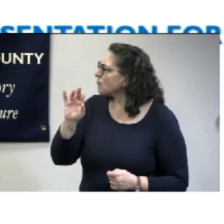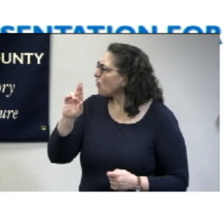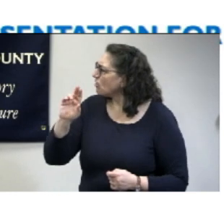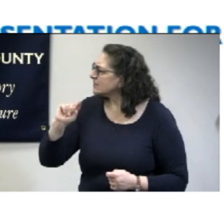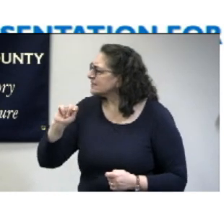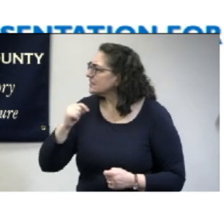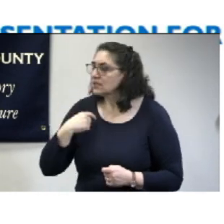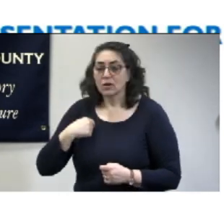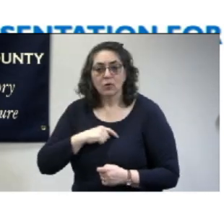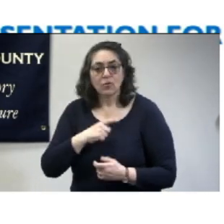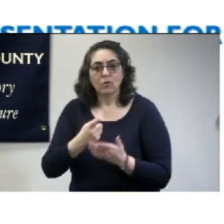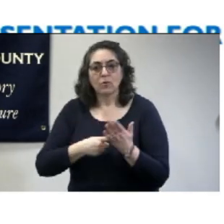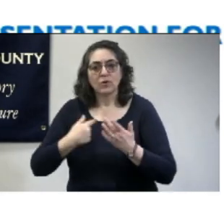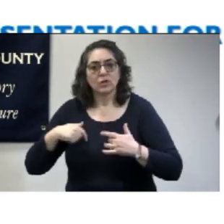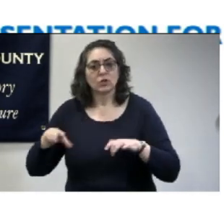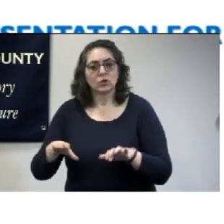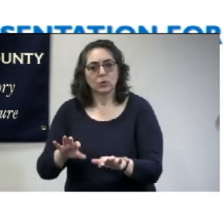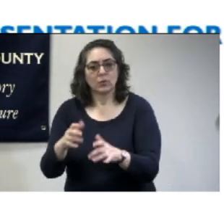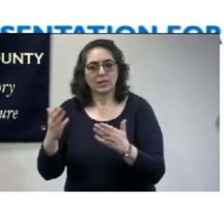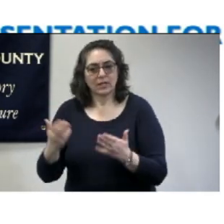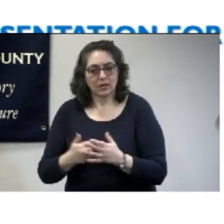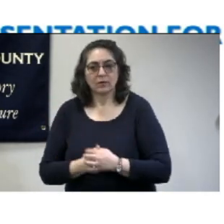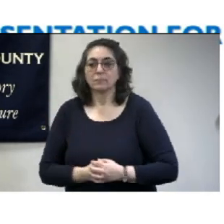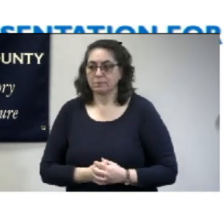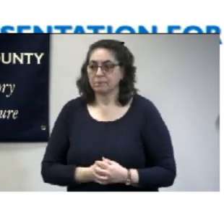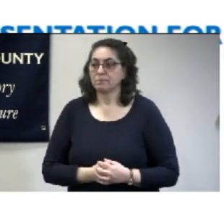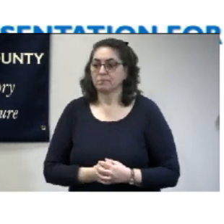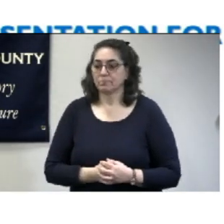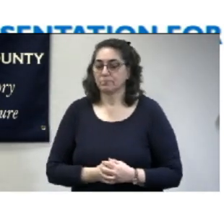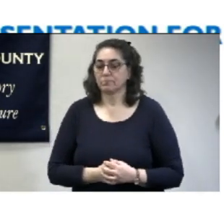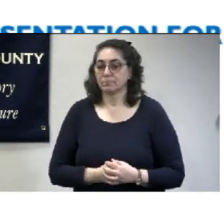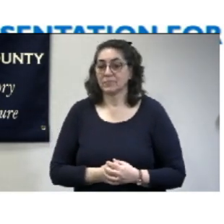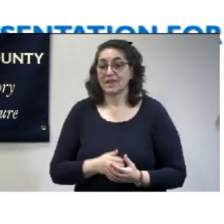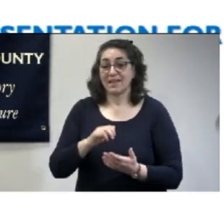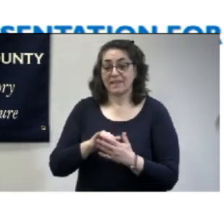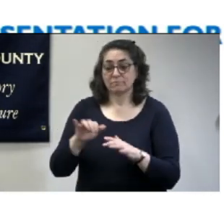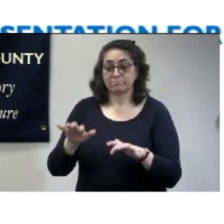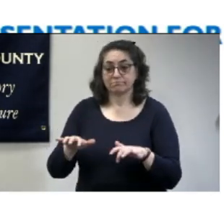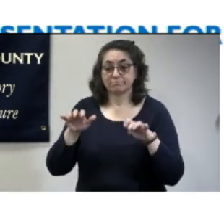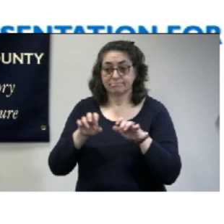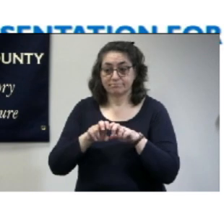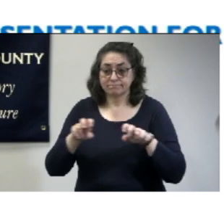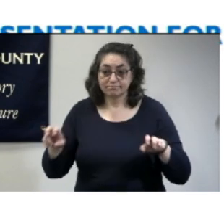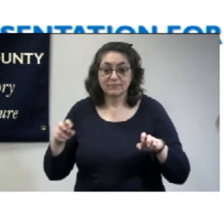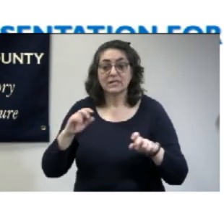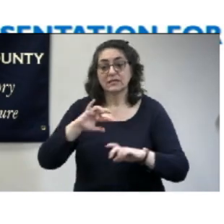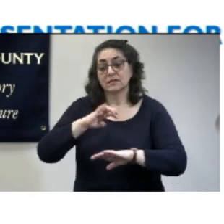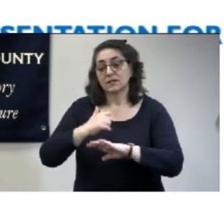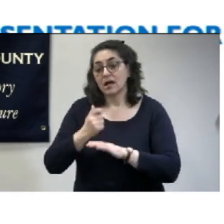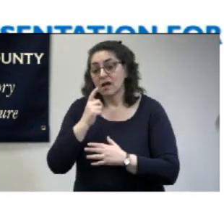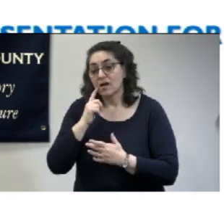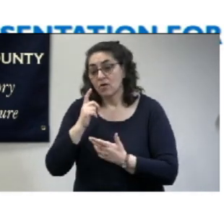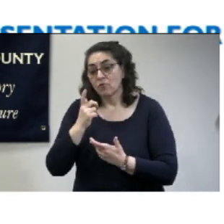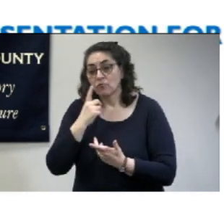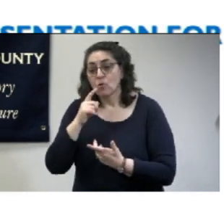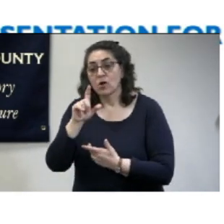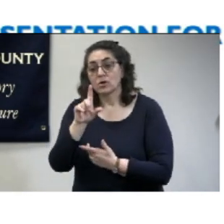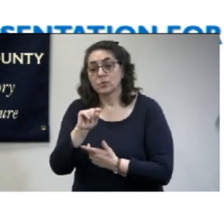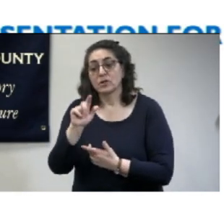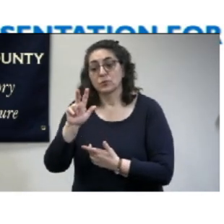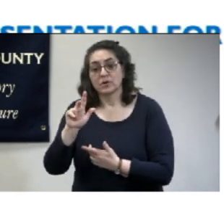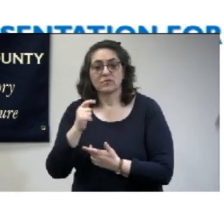and the success of the forum. So the forum that we held for 2023 took place in